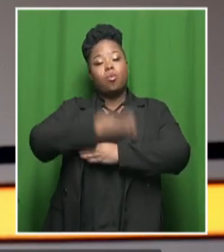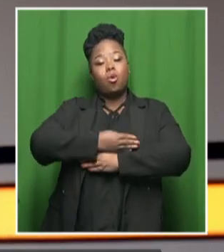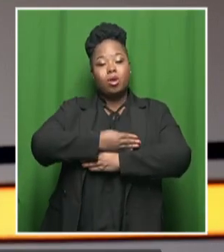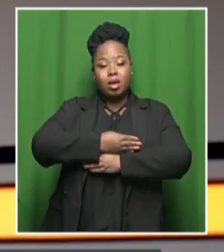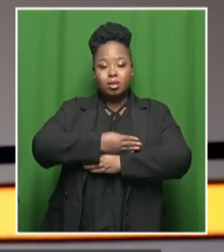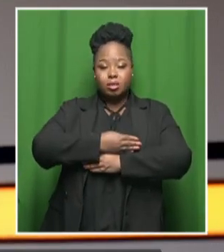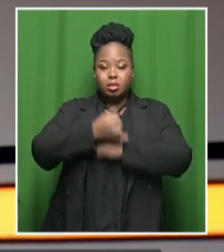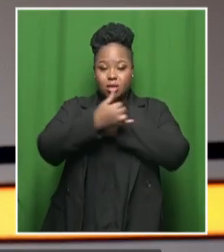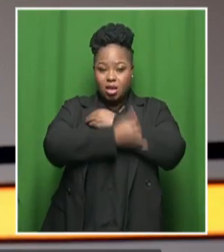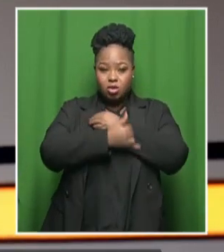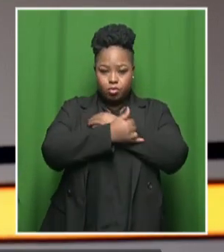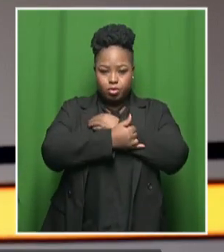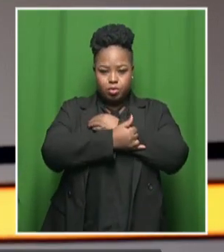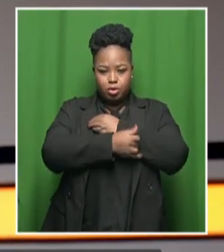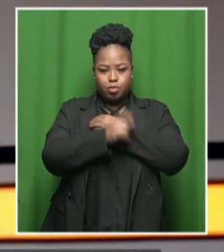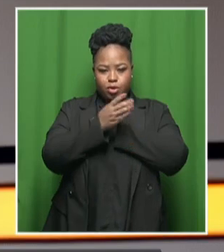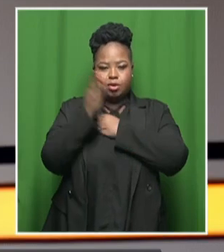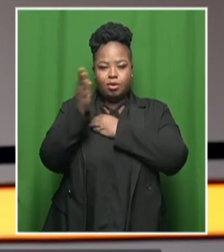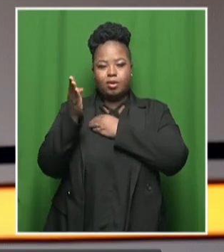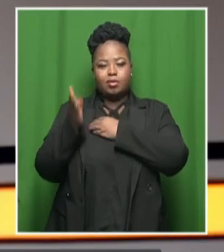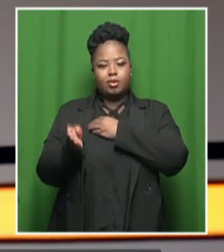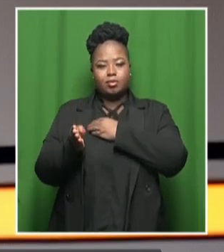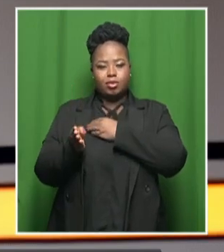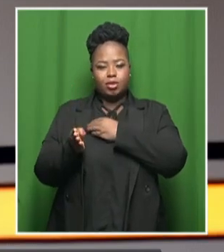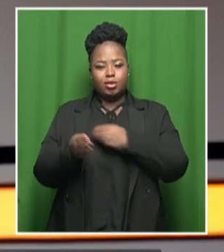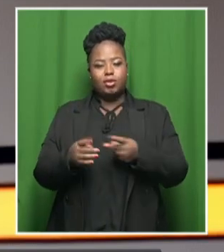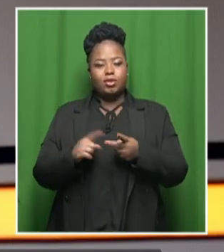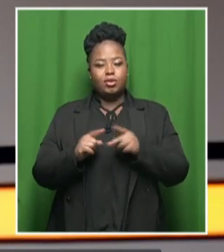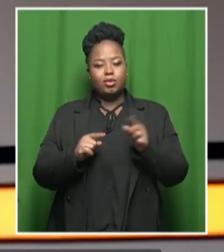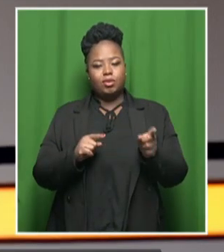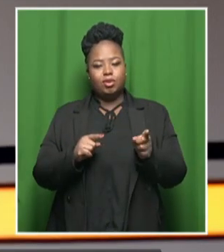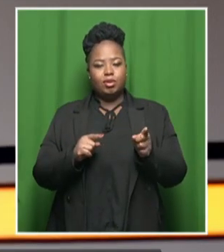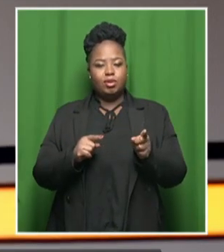go on the what I call the